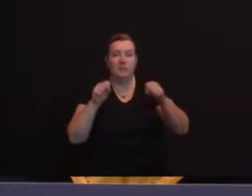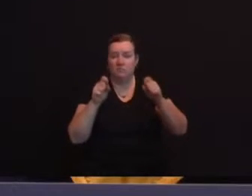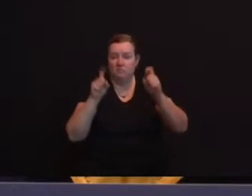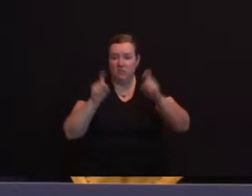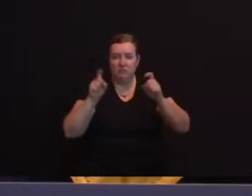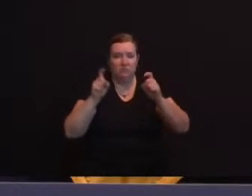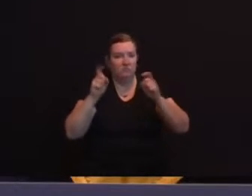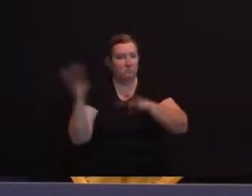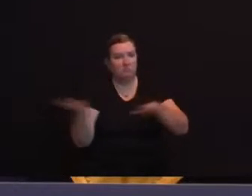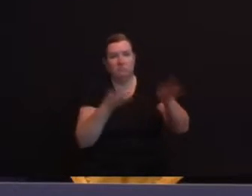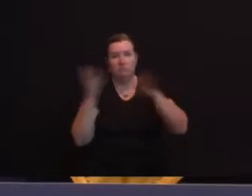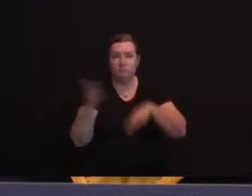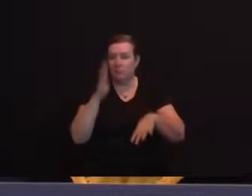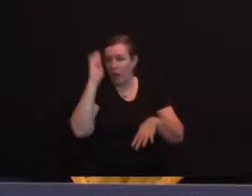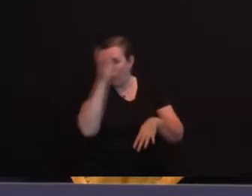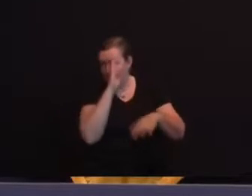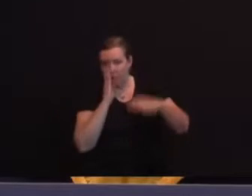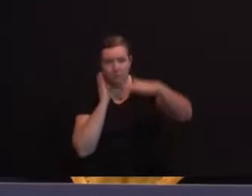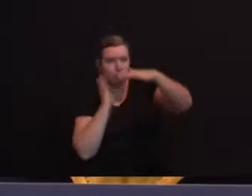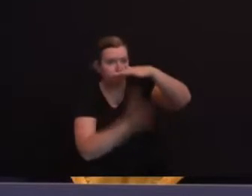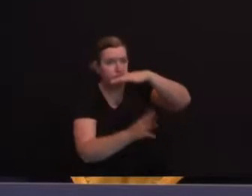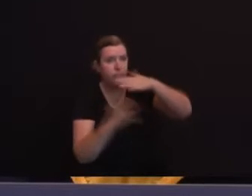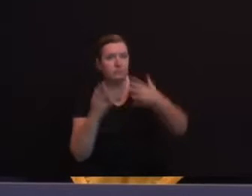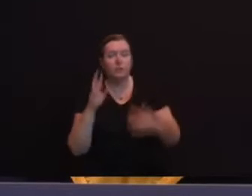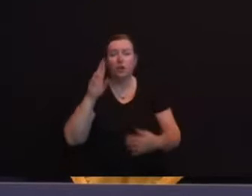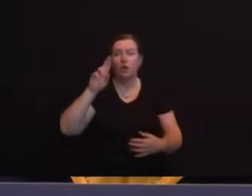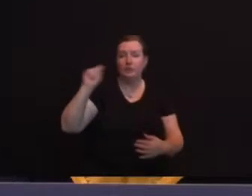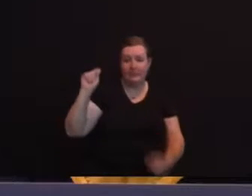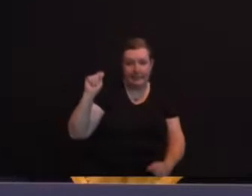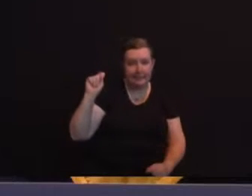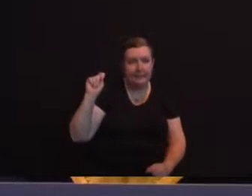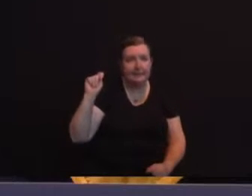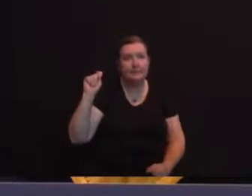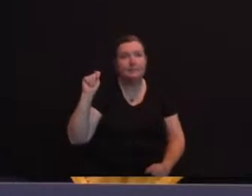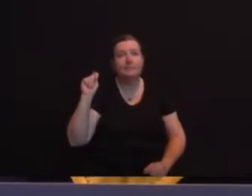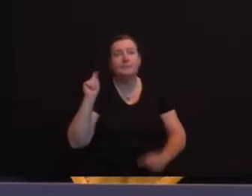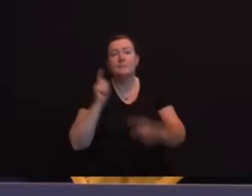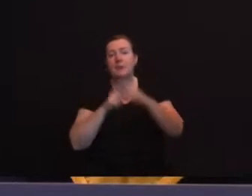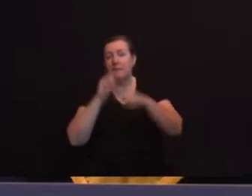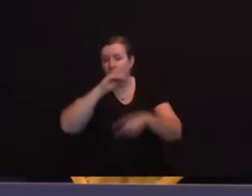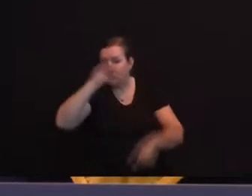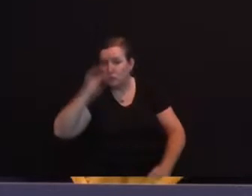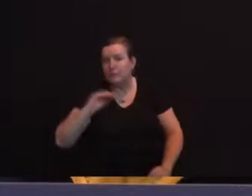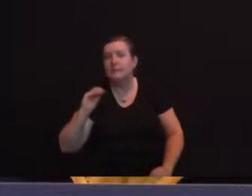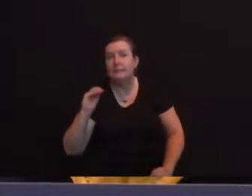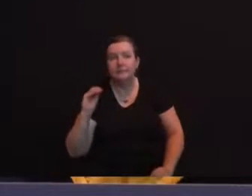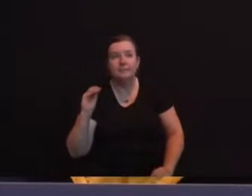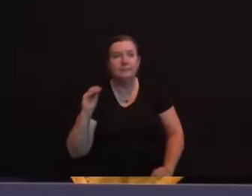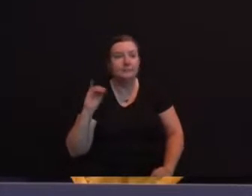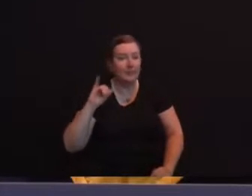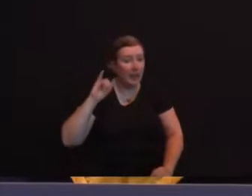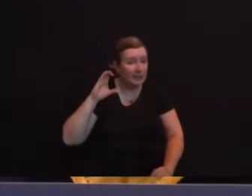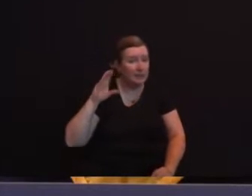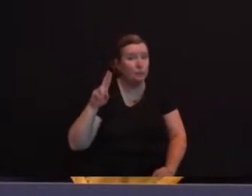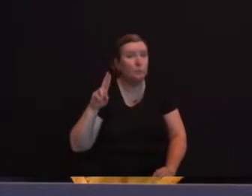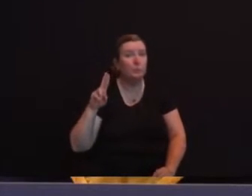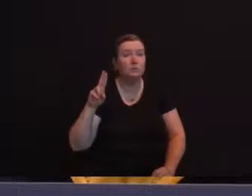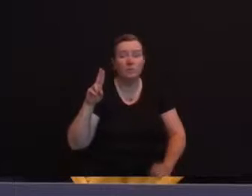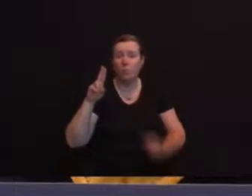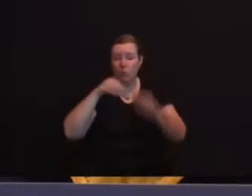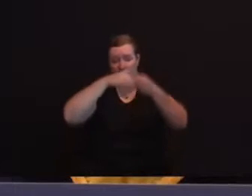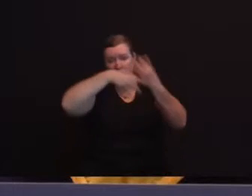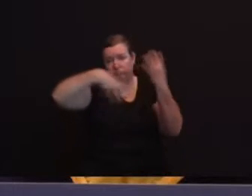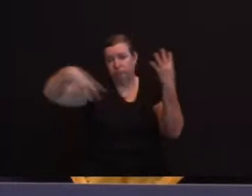hospitalizations, it's positivity rate of transmission, ICU, ventilation. I mean, there's a whole range of things. So that'll continue to